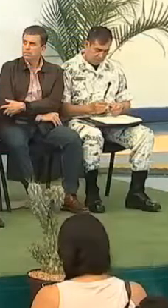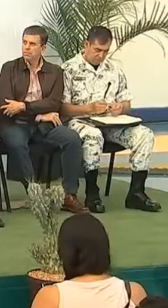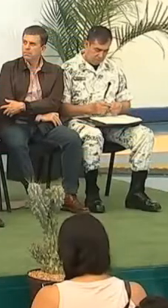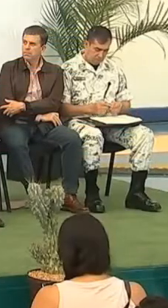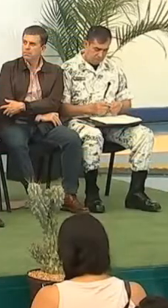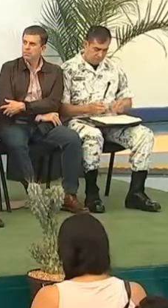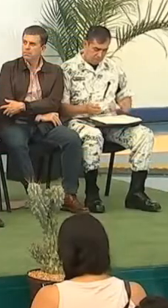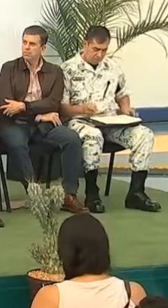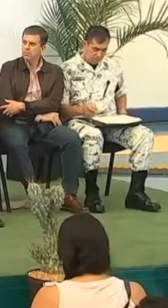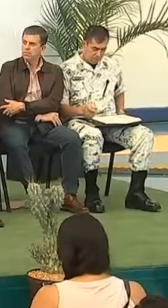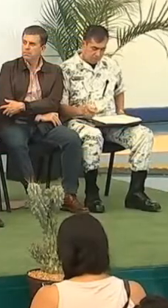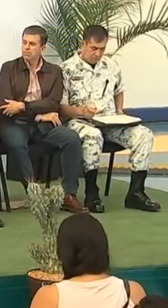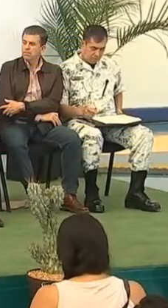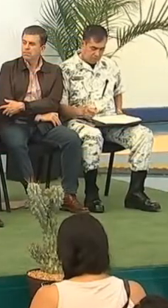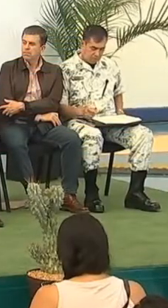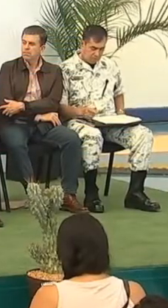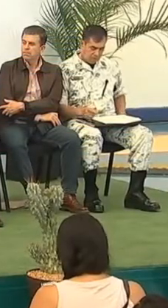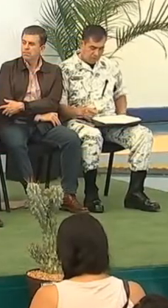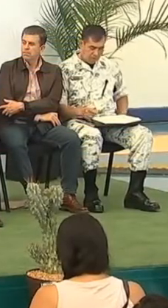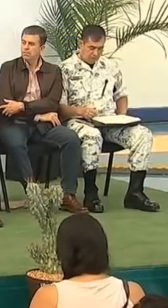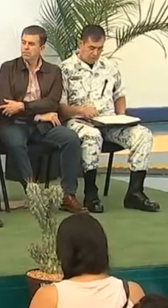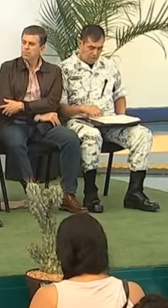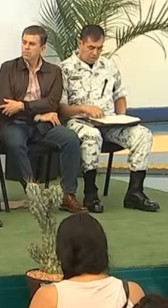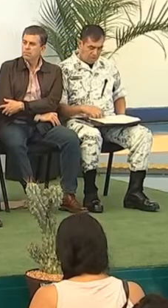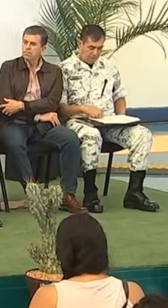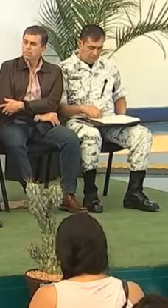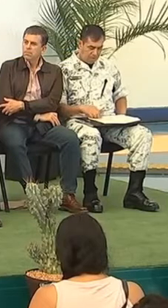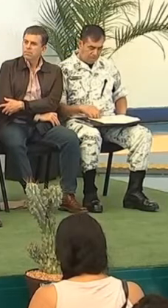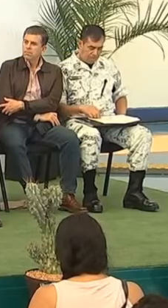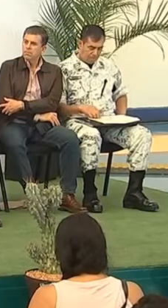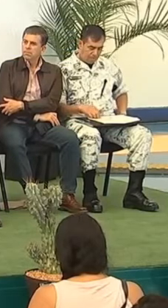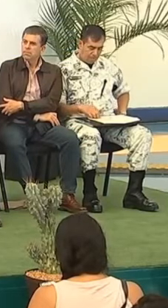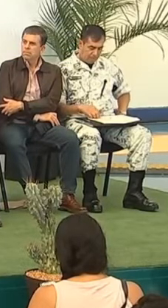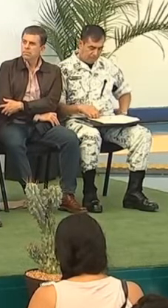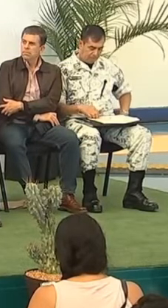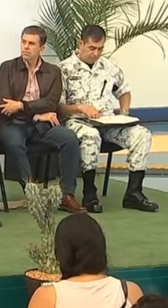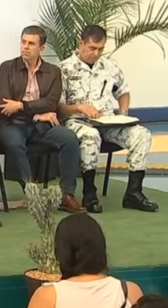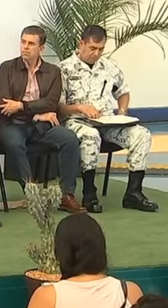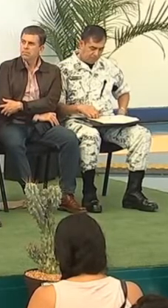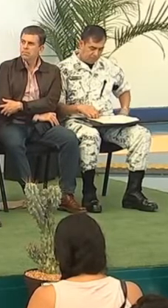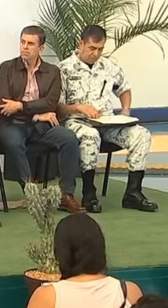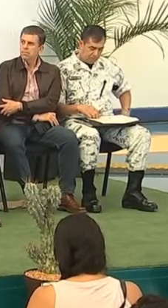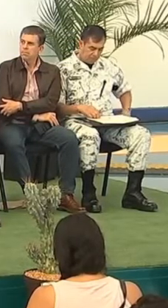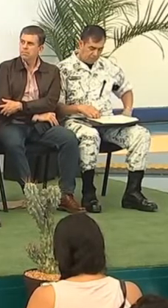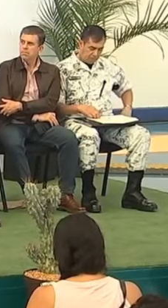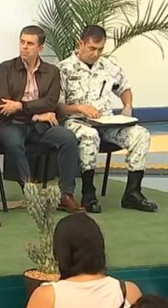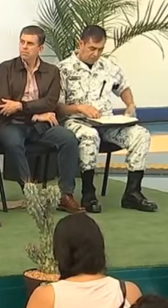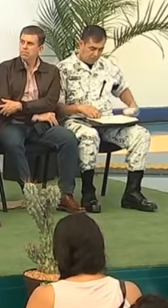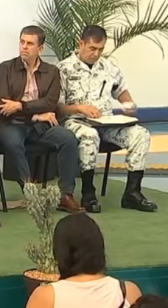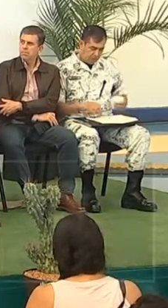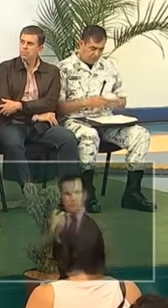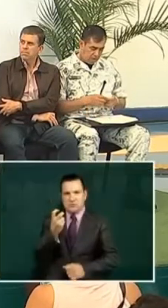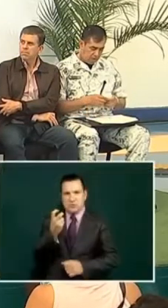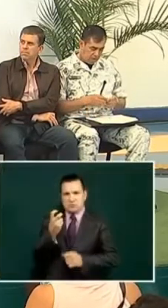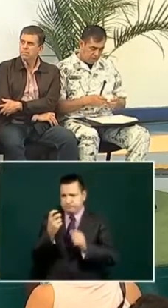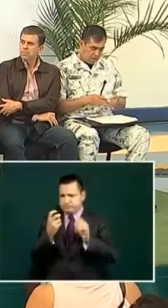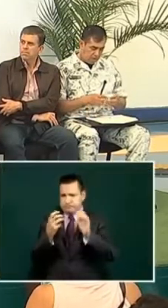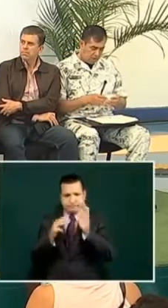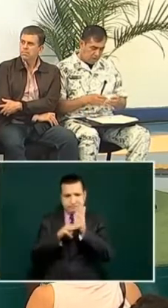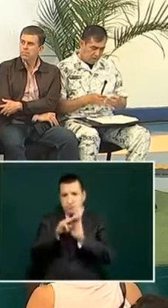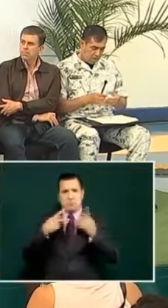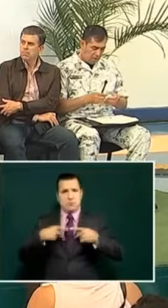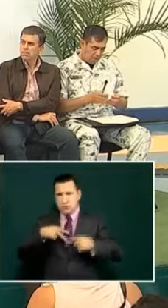cancer what they consume themselves so the money that millions of